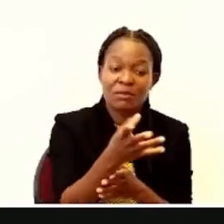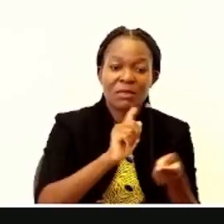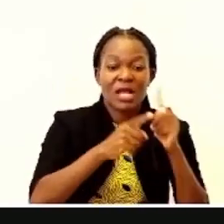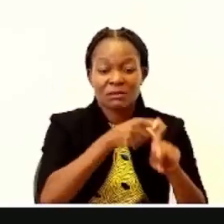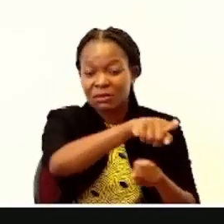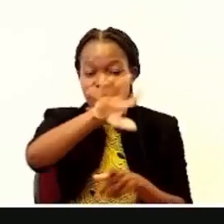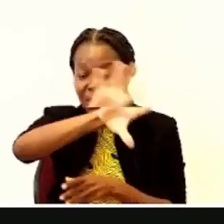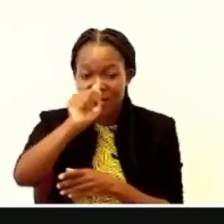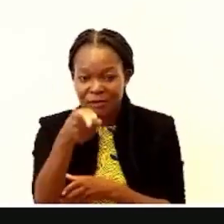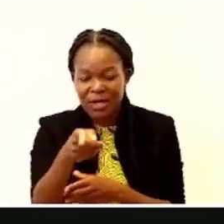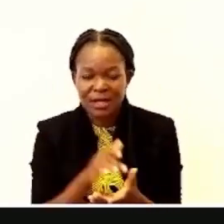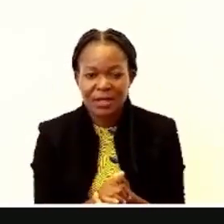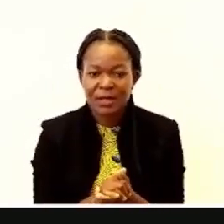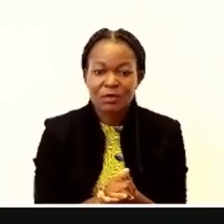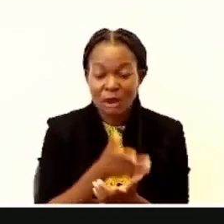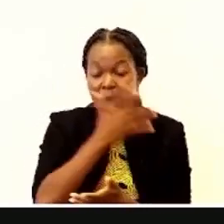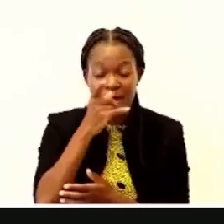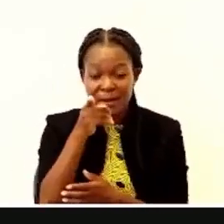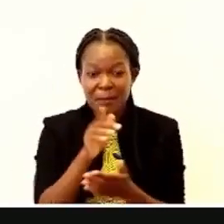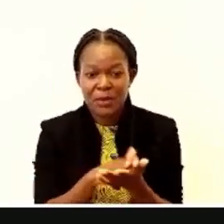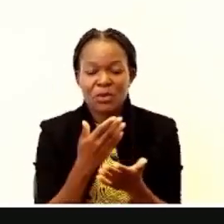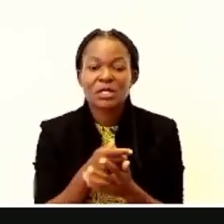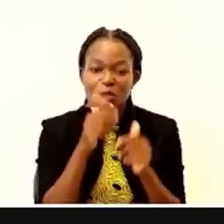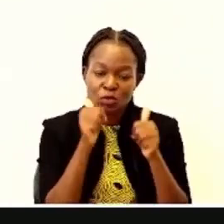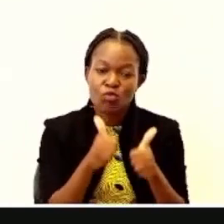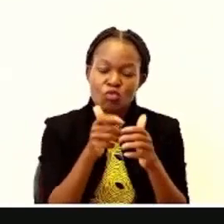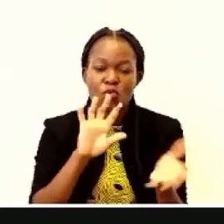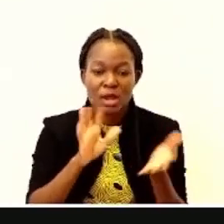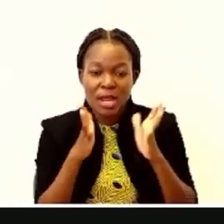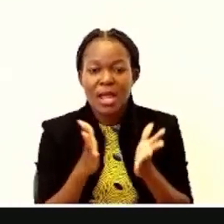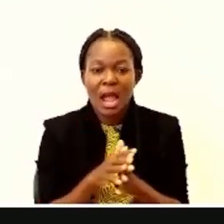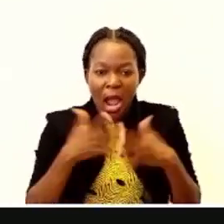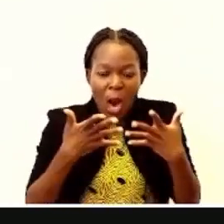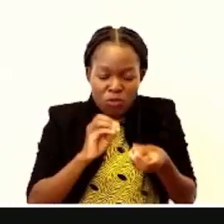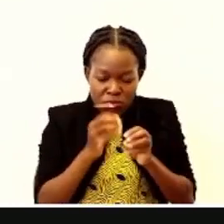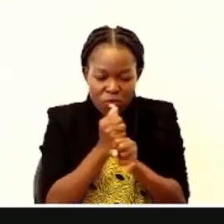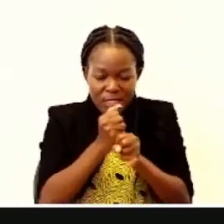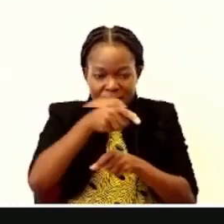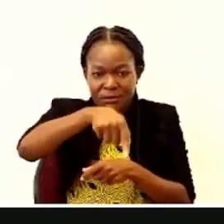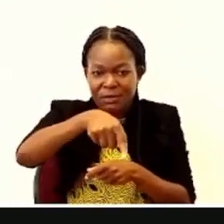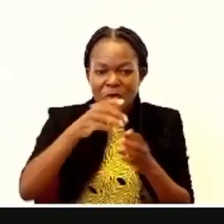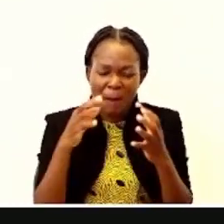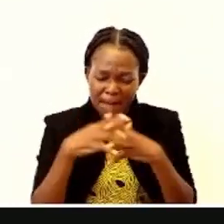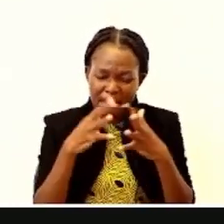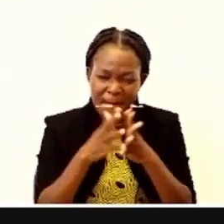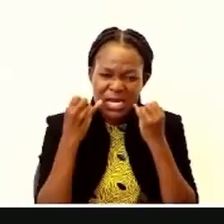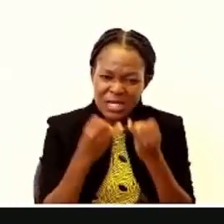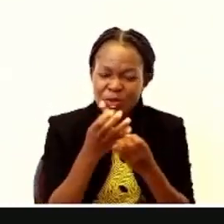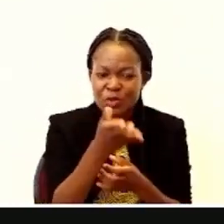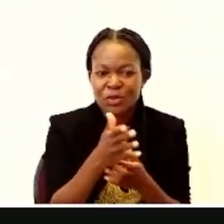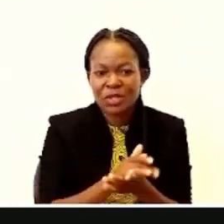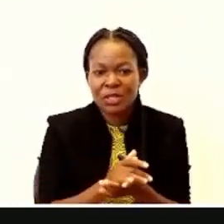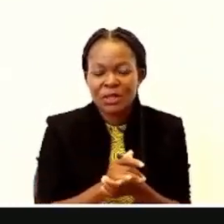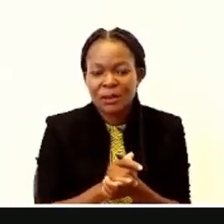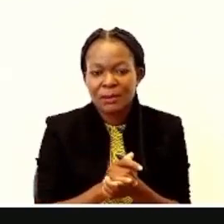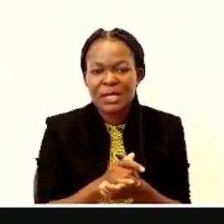call, because I care how we present ourselves, particularly on these issues, is for us to